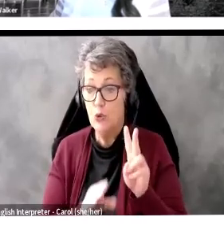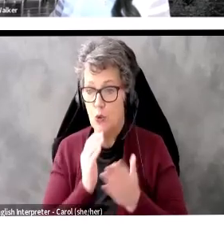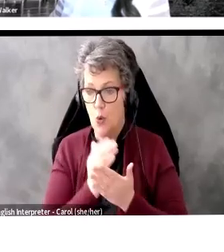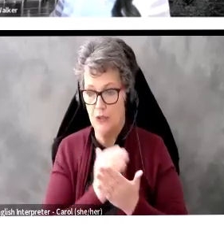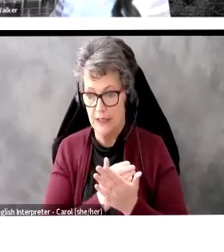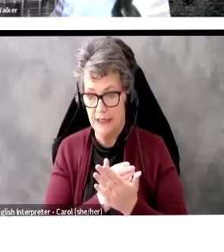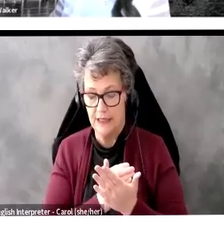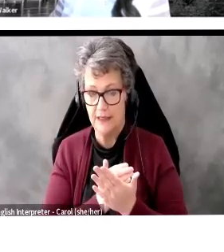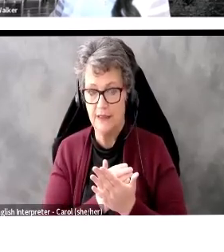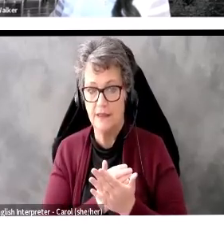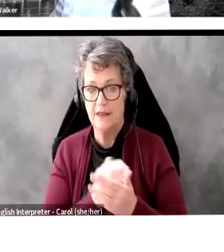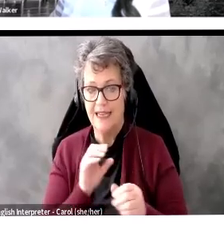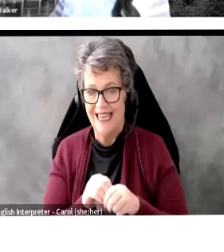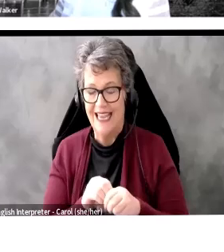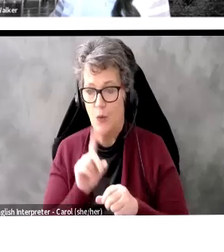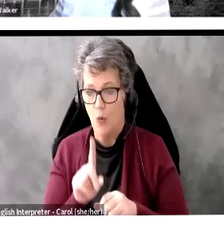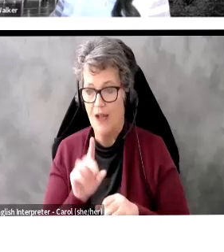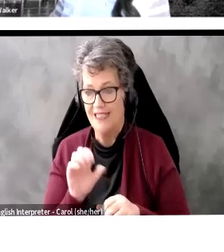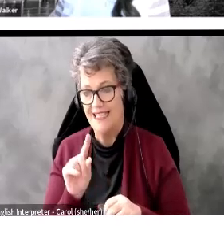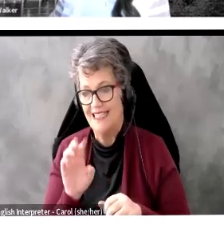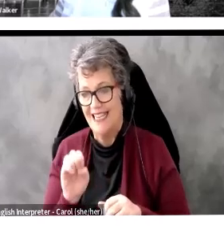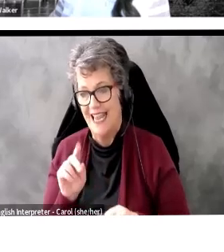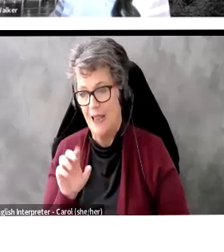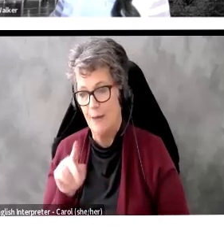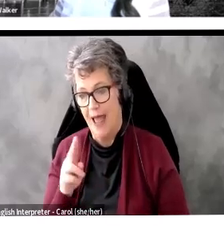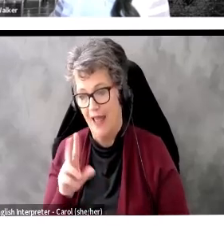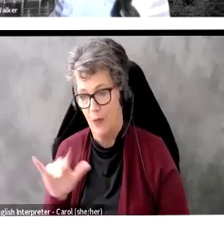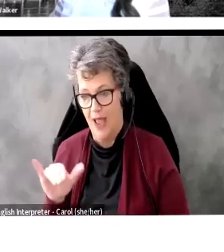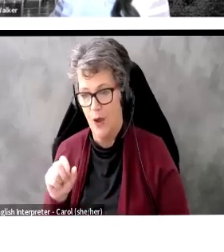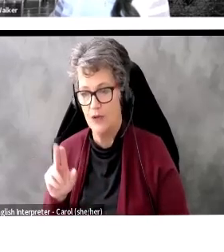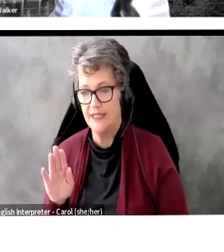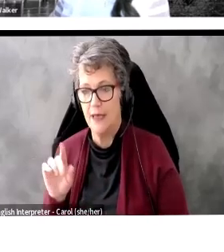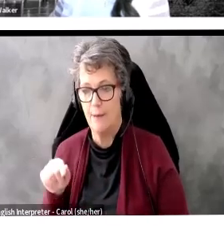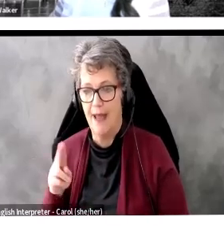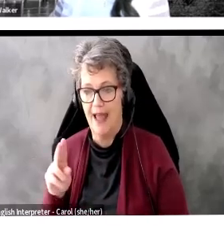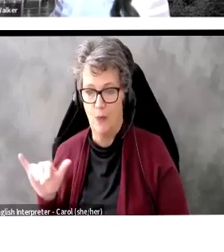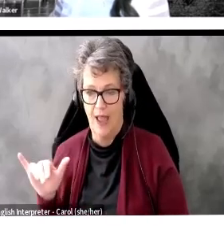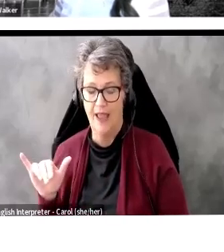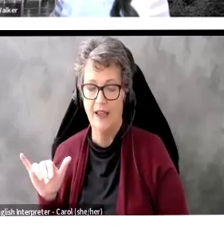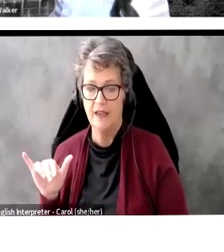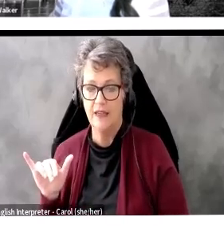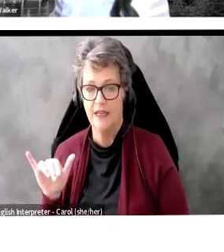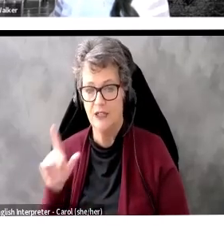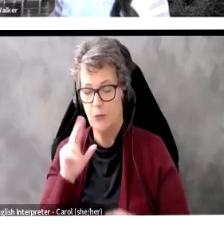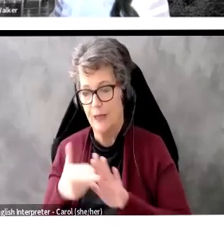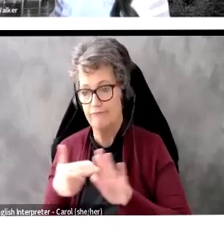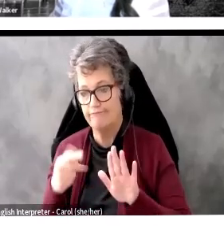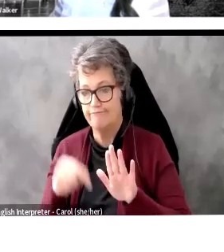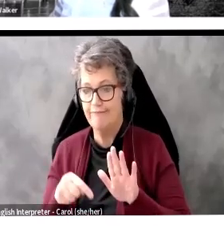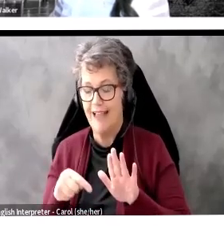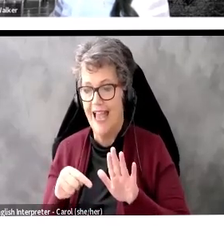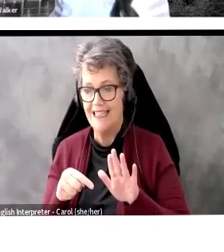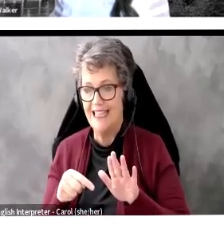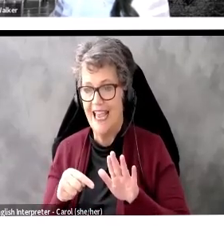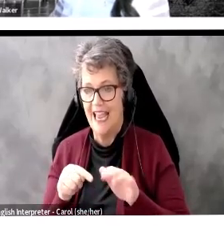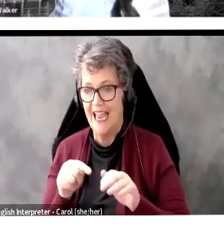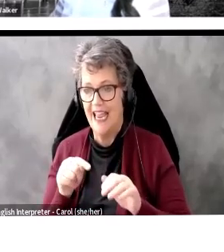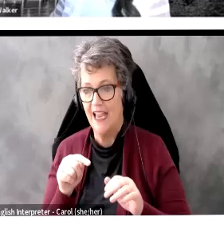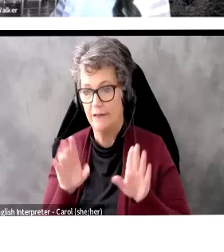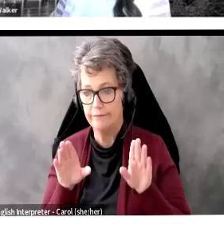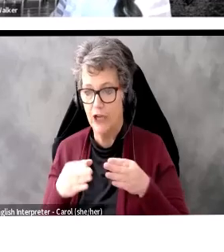courses within a CTE pathway or sub-pathway to be considered as a concentrator.